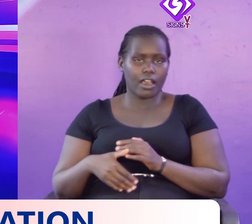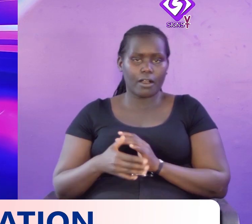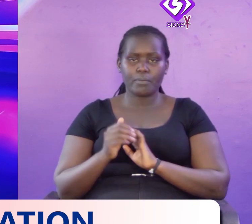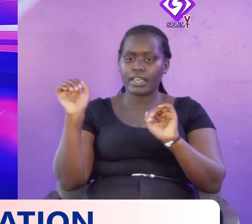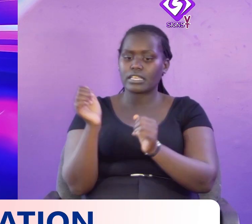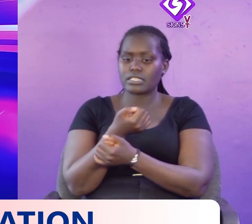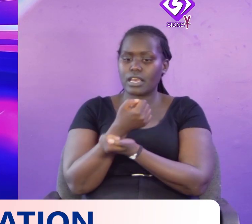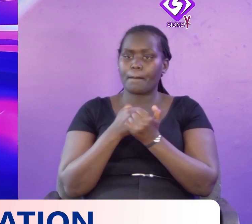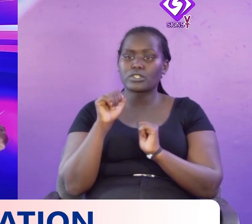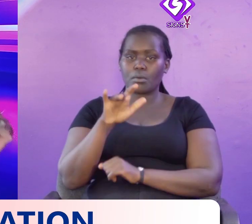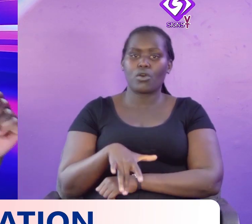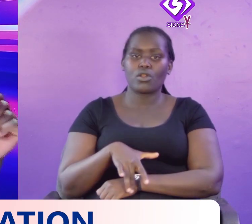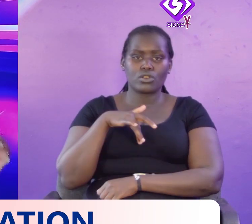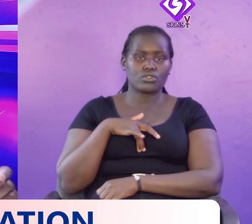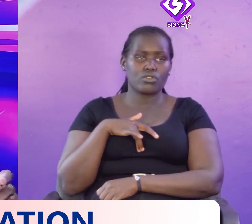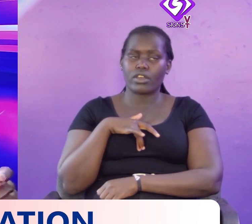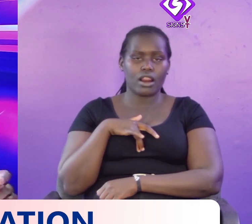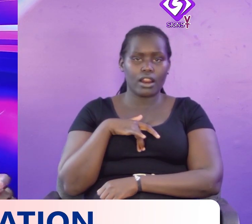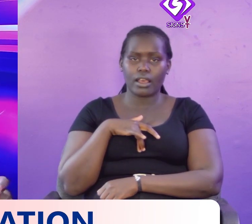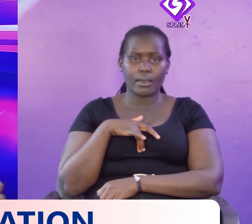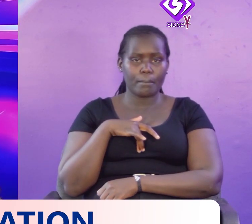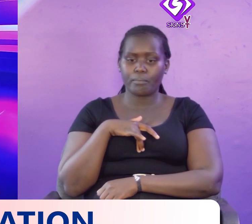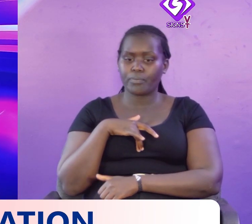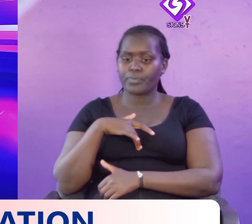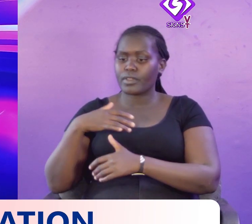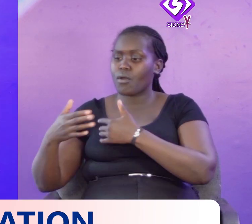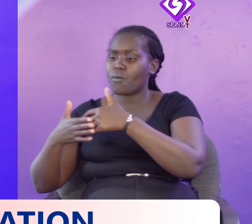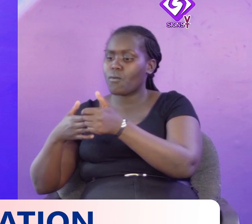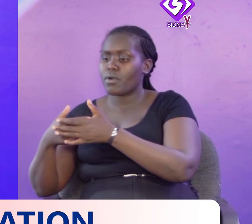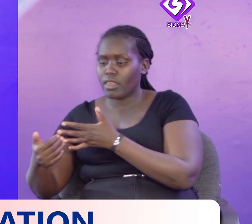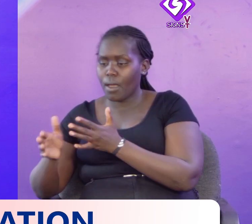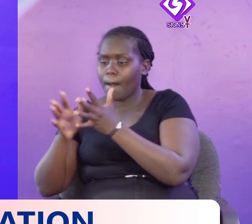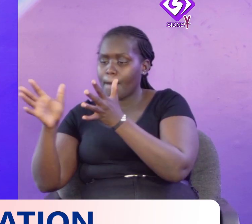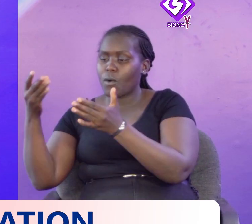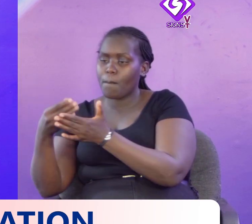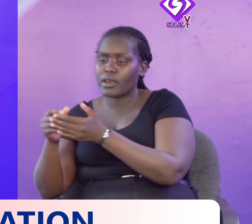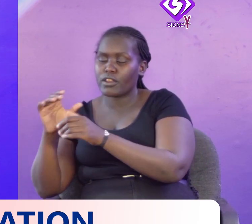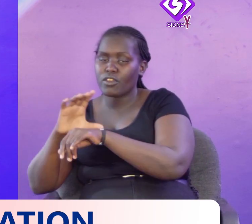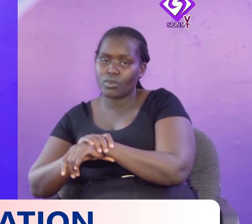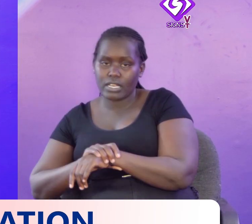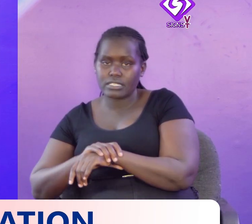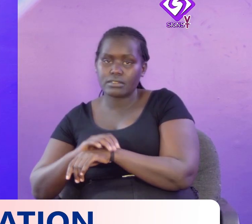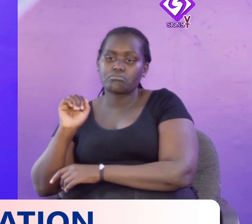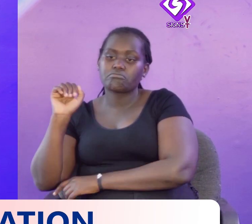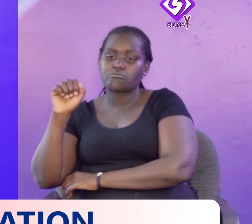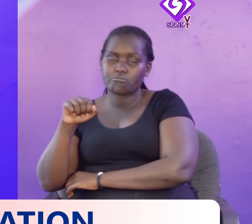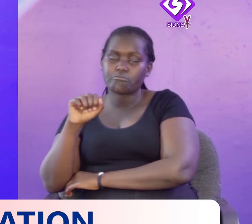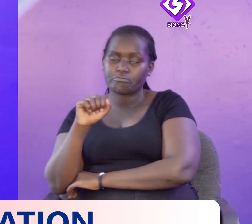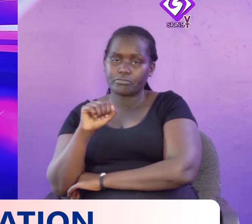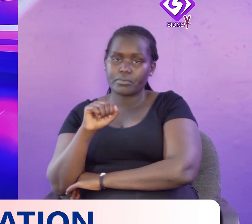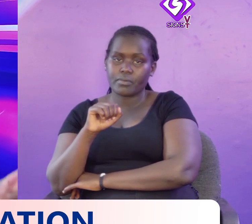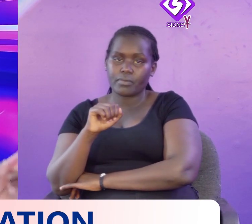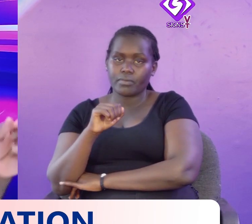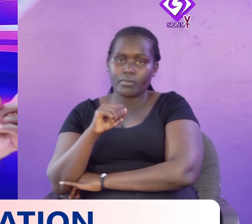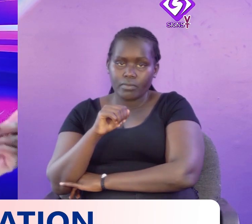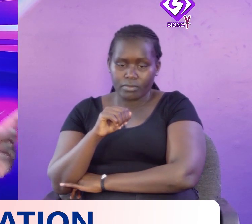even feel for a fellow human being. Whoever has more money gets their way. Yes. They get their